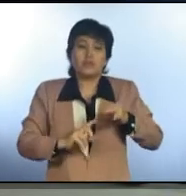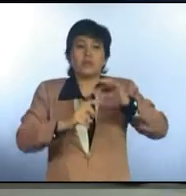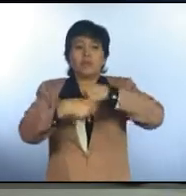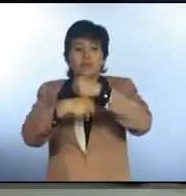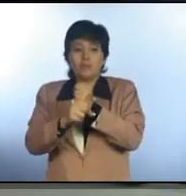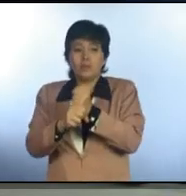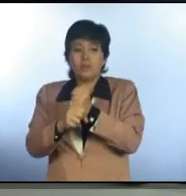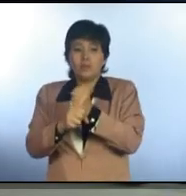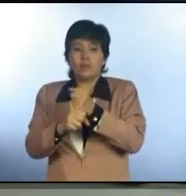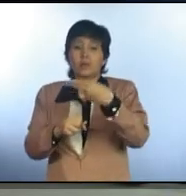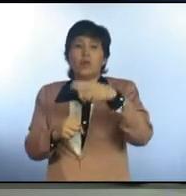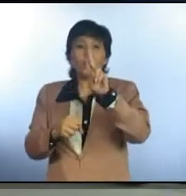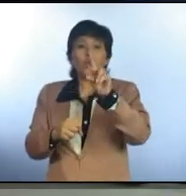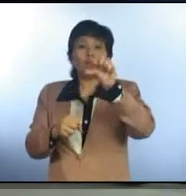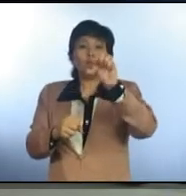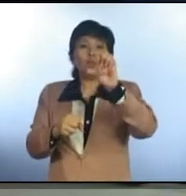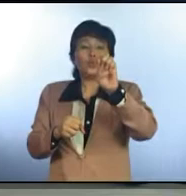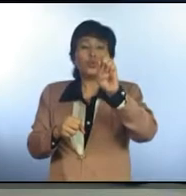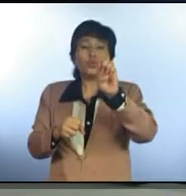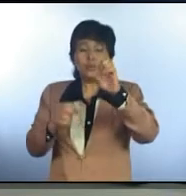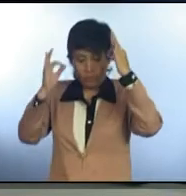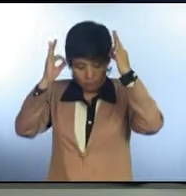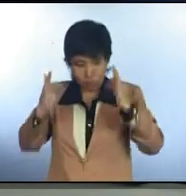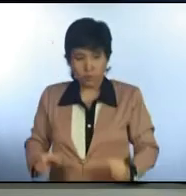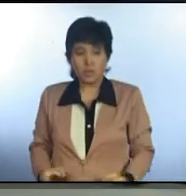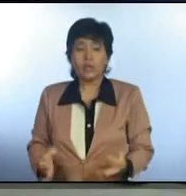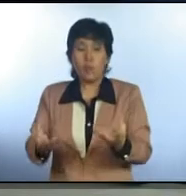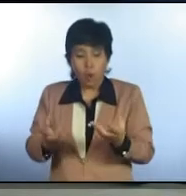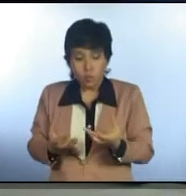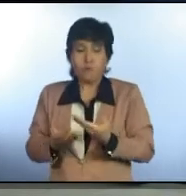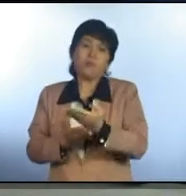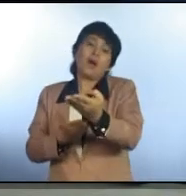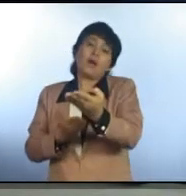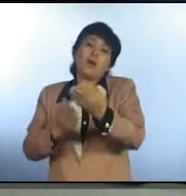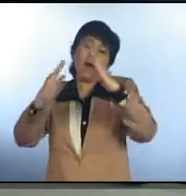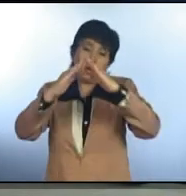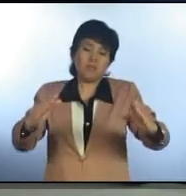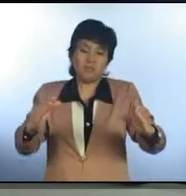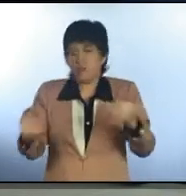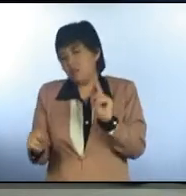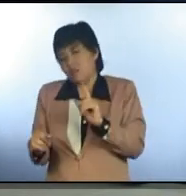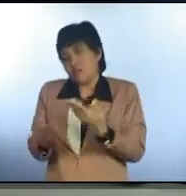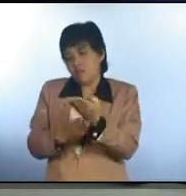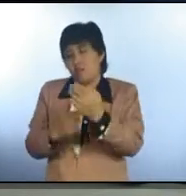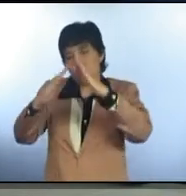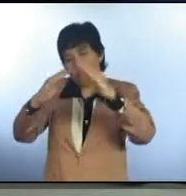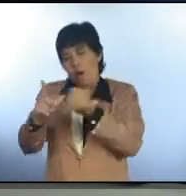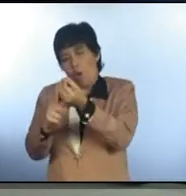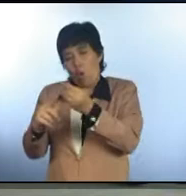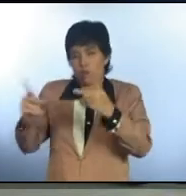make huge decision. One of them is when you want to buy a house or you buy a car. Okay, it